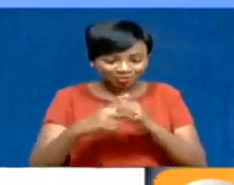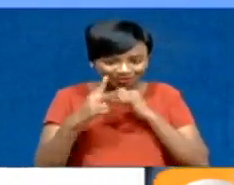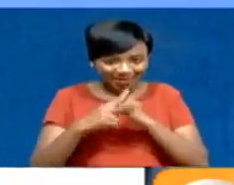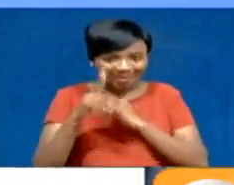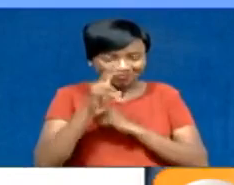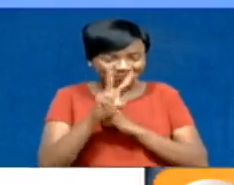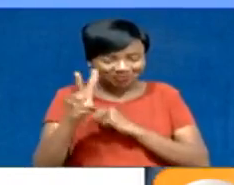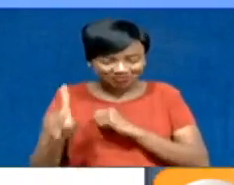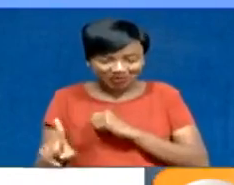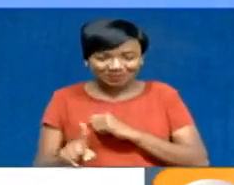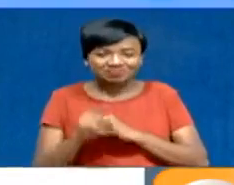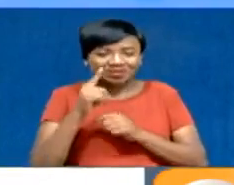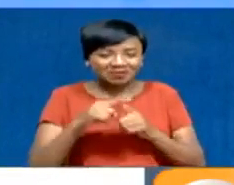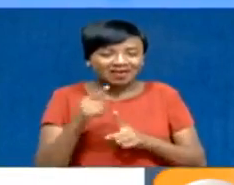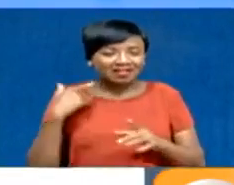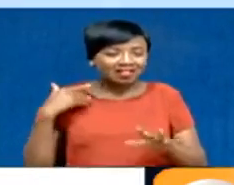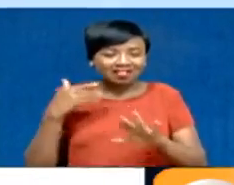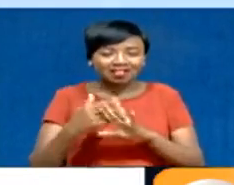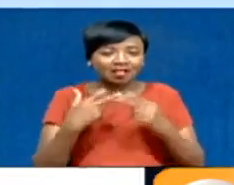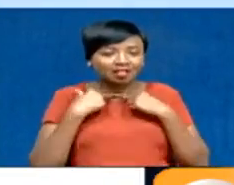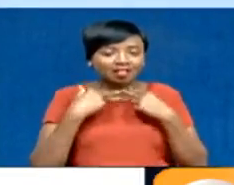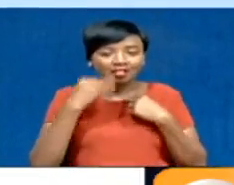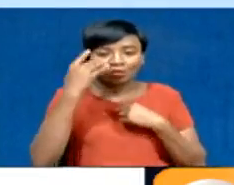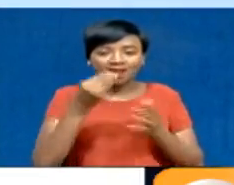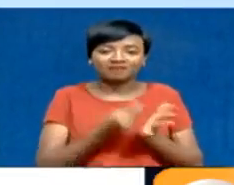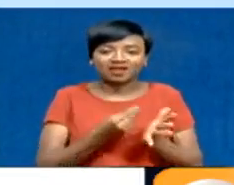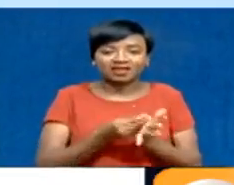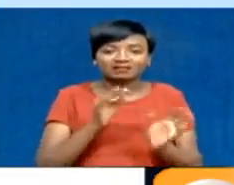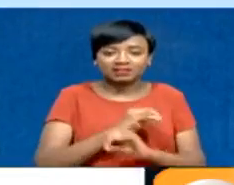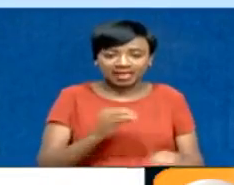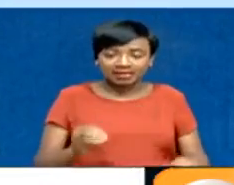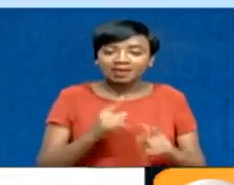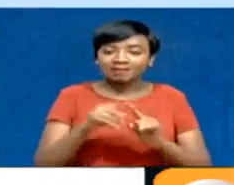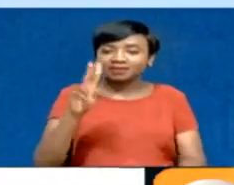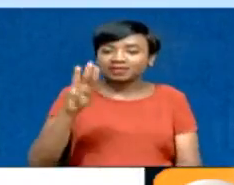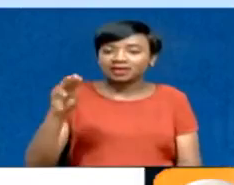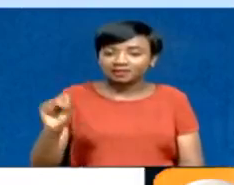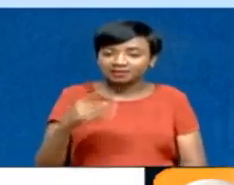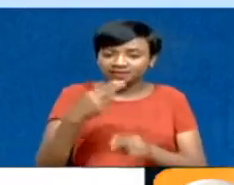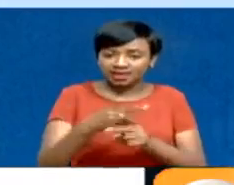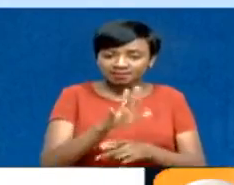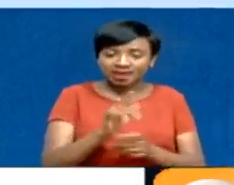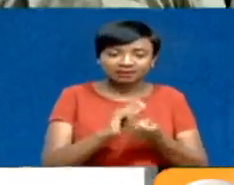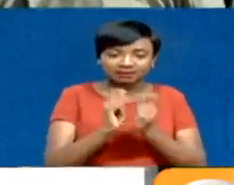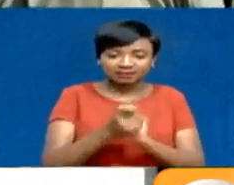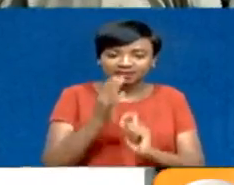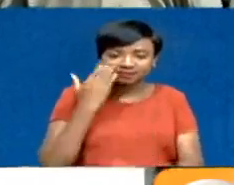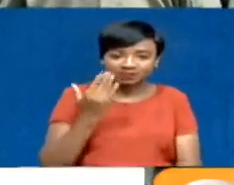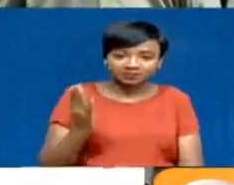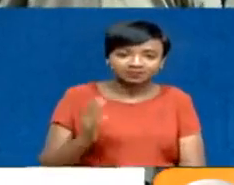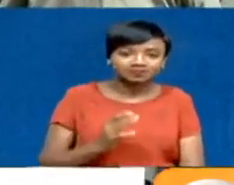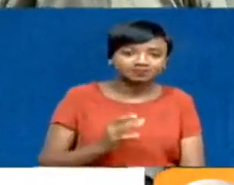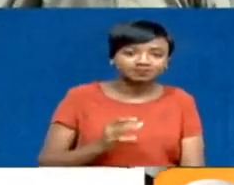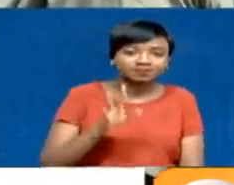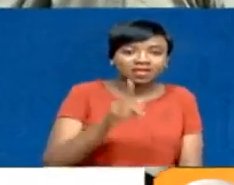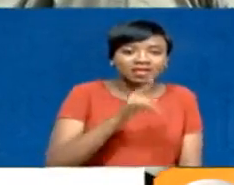due to administrative and financial constraints. In December 2021, the NMS renamed it the Mama Margaret Kenyatta Hospital. The naming